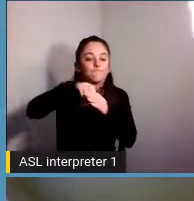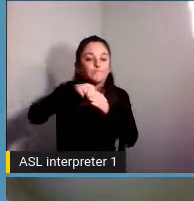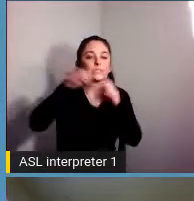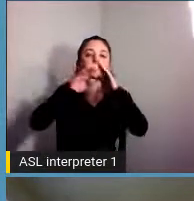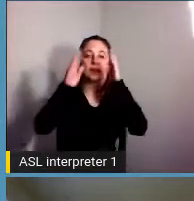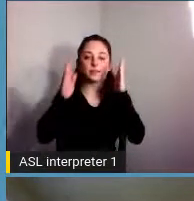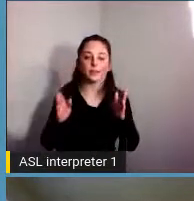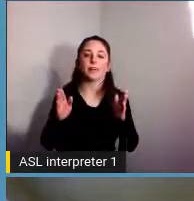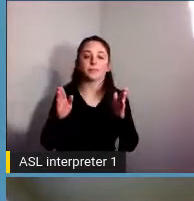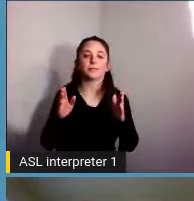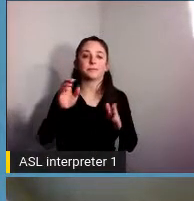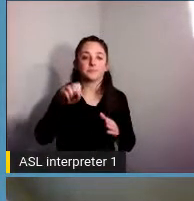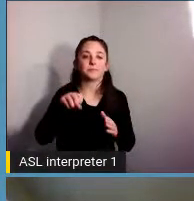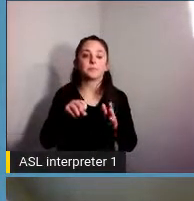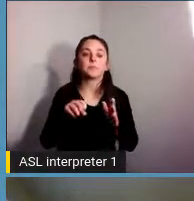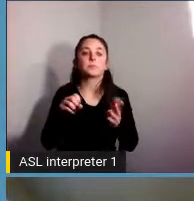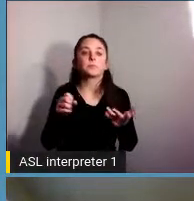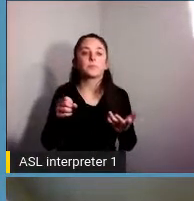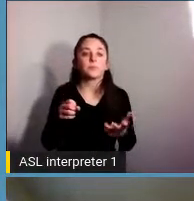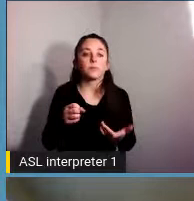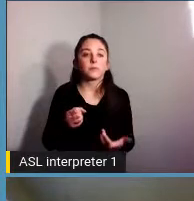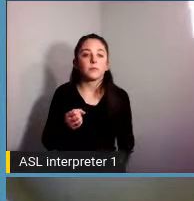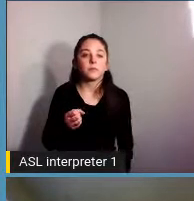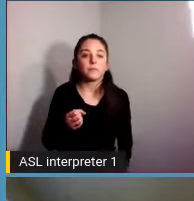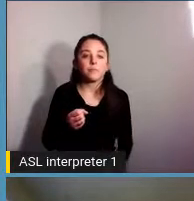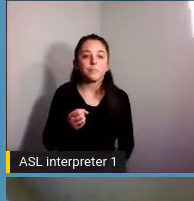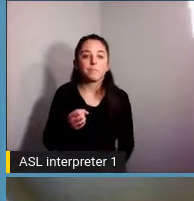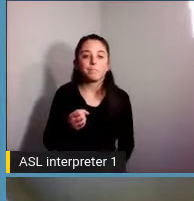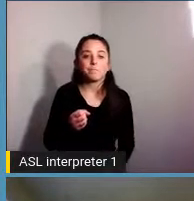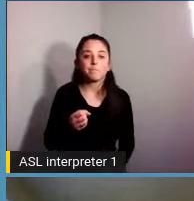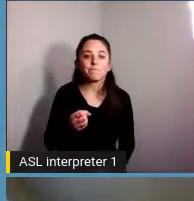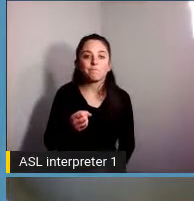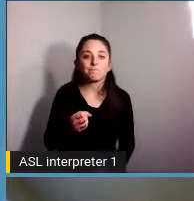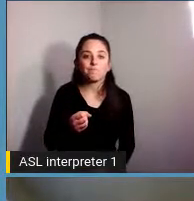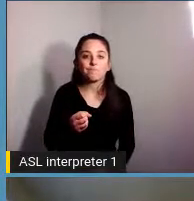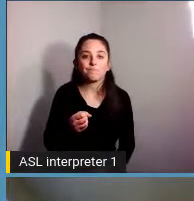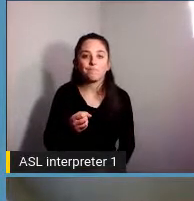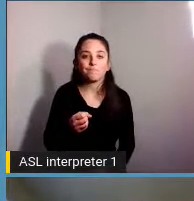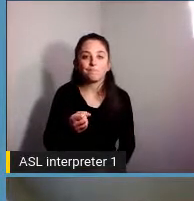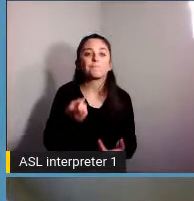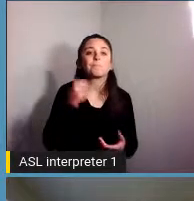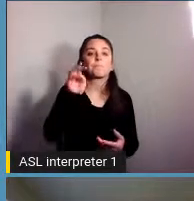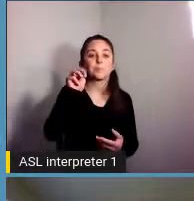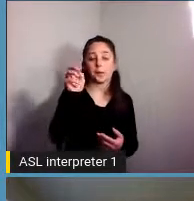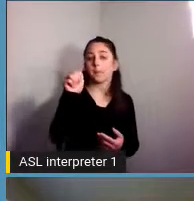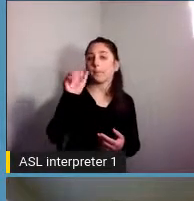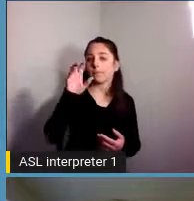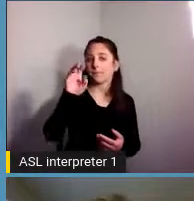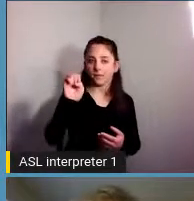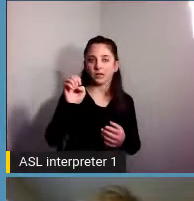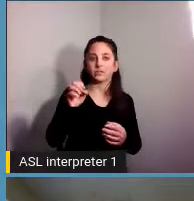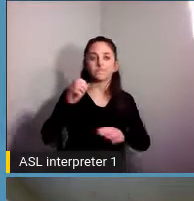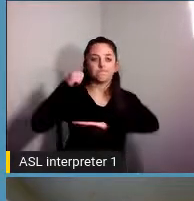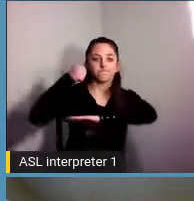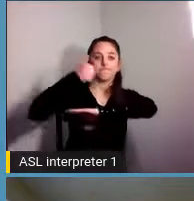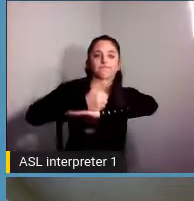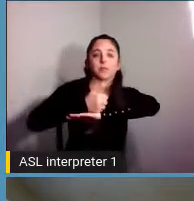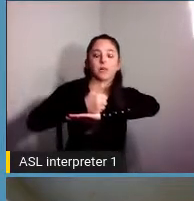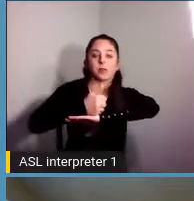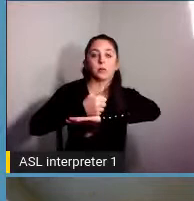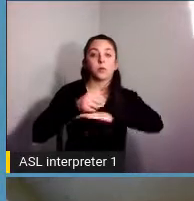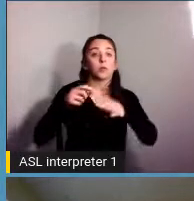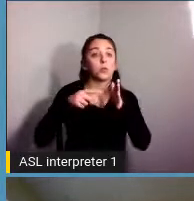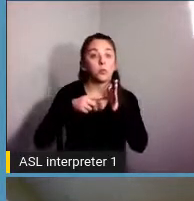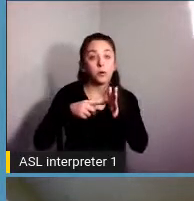any time the House of the Representatives is in session, this mace is there, and it's there to represent the power